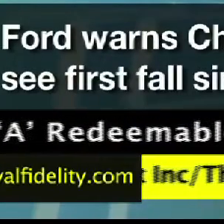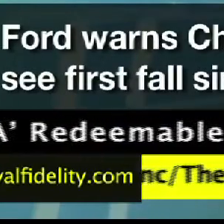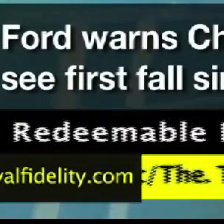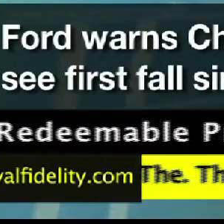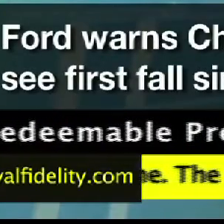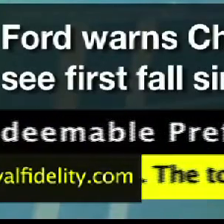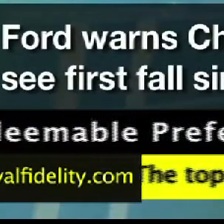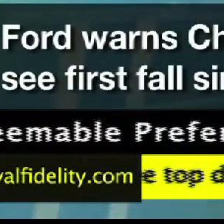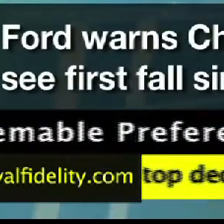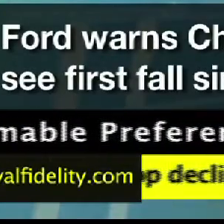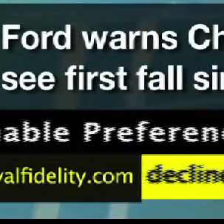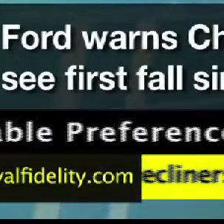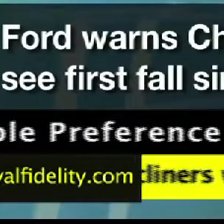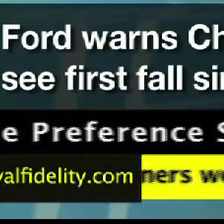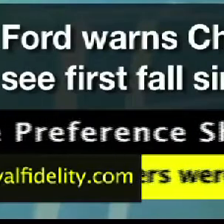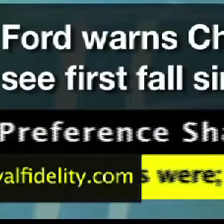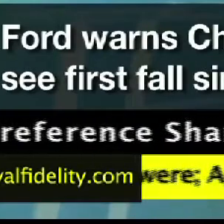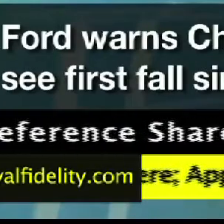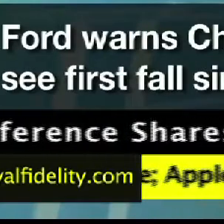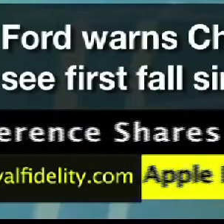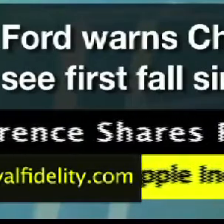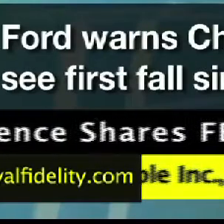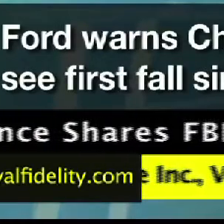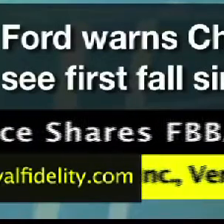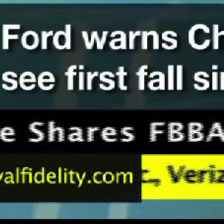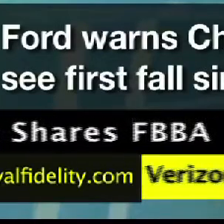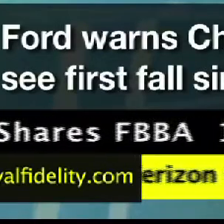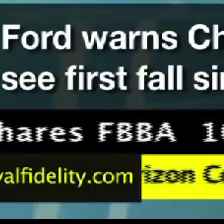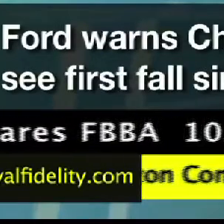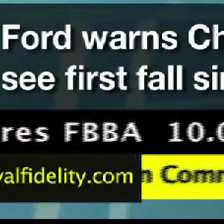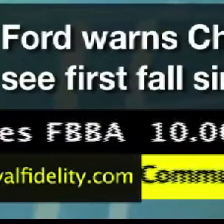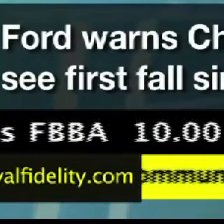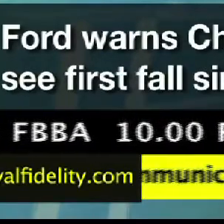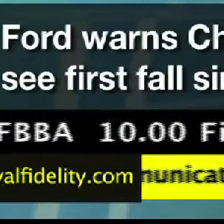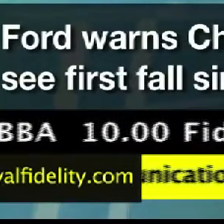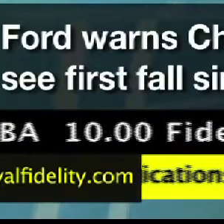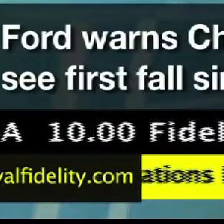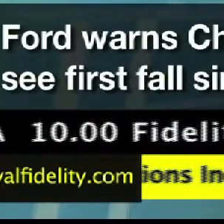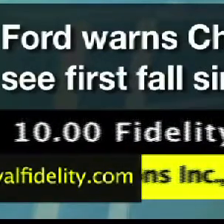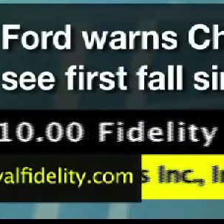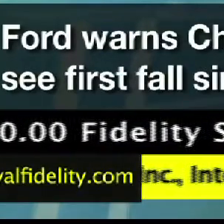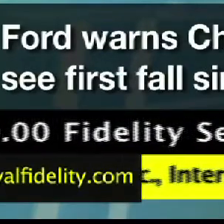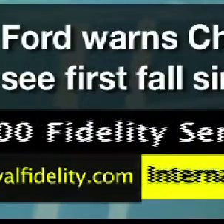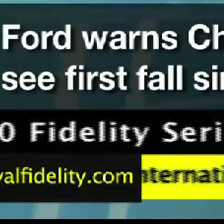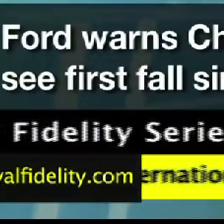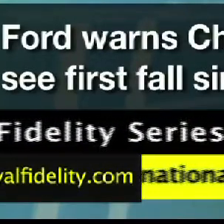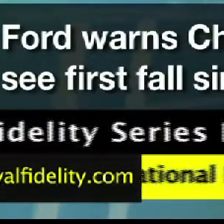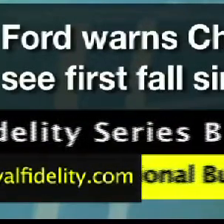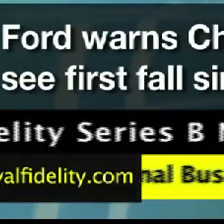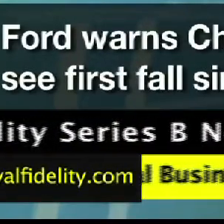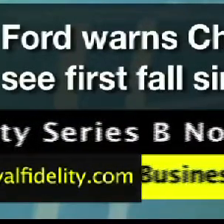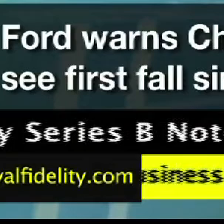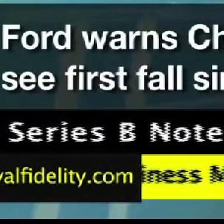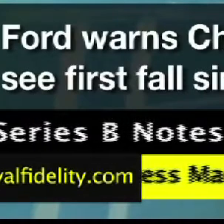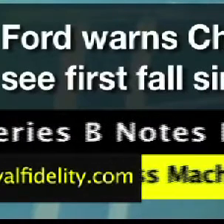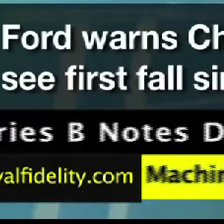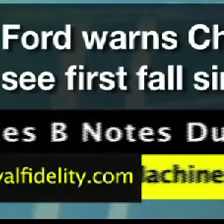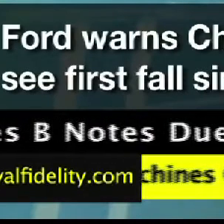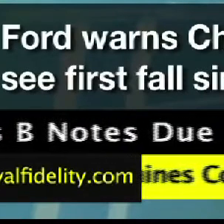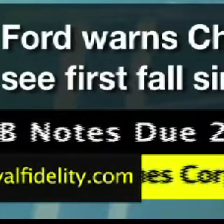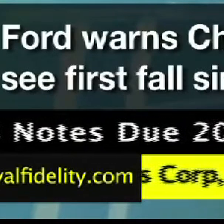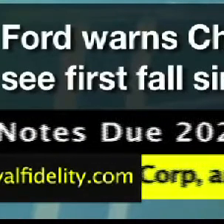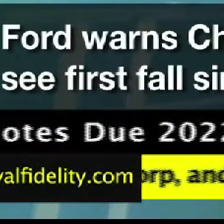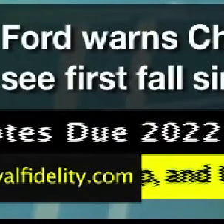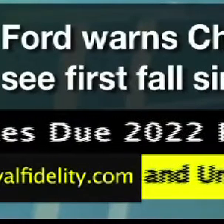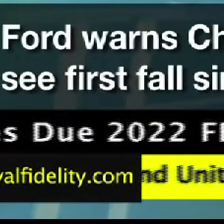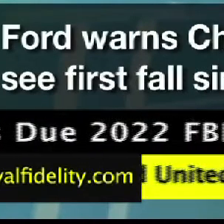biggest car market. The car giant expects 23 million to 24 million car sales in China, compared with 24